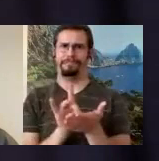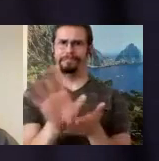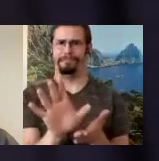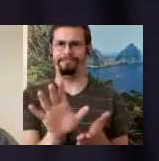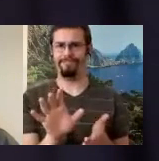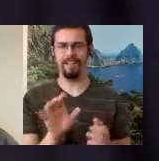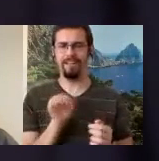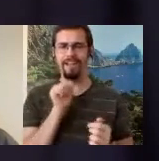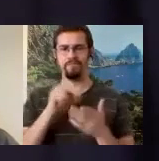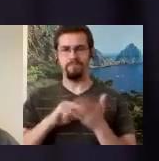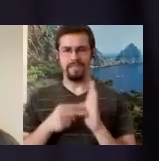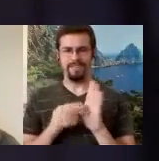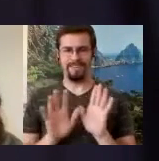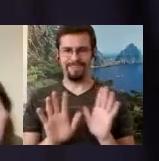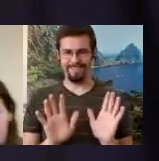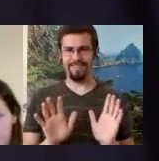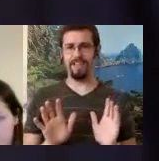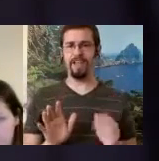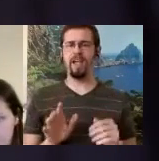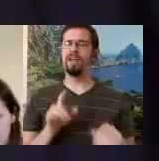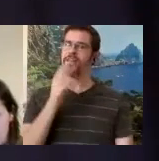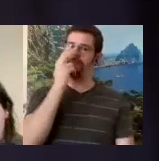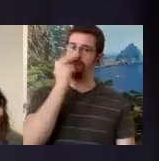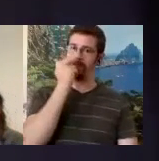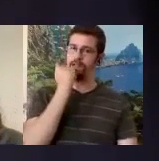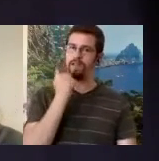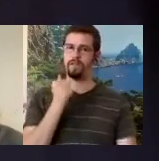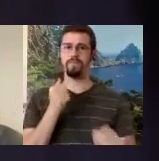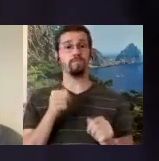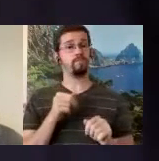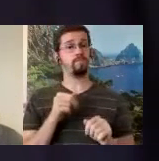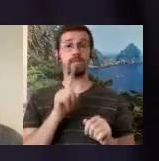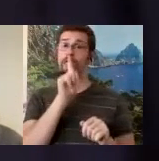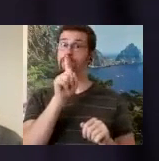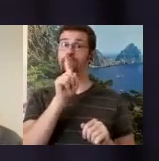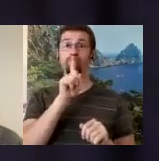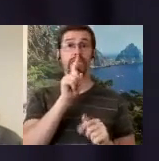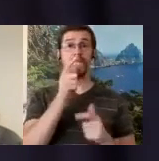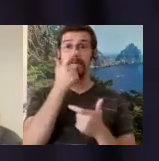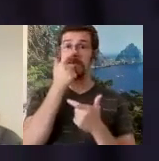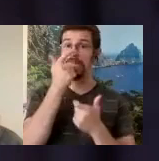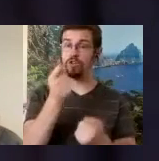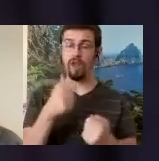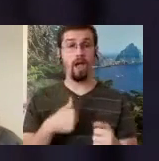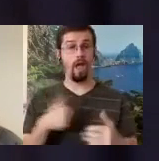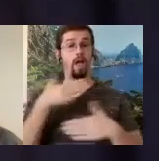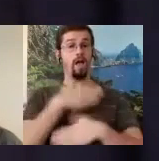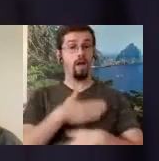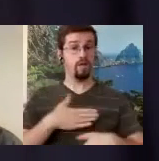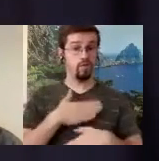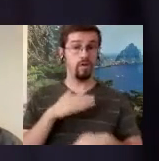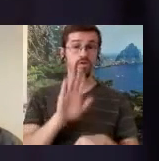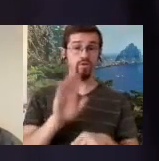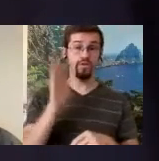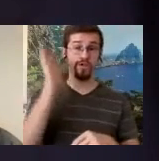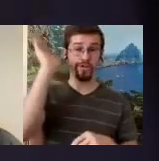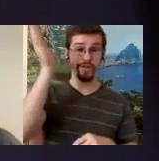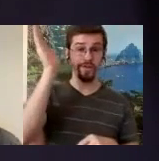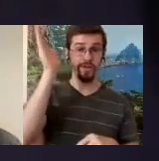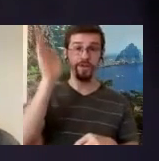really interesting, and I've really enjoyed your talk because it's so totally different. I mean, it's